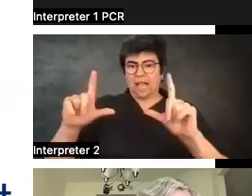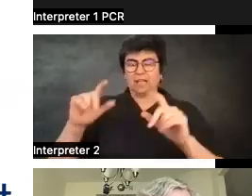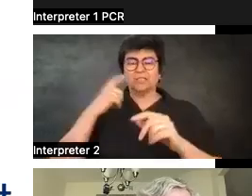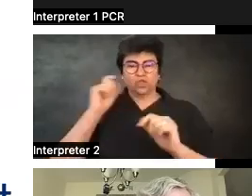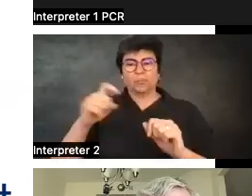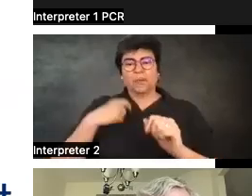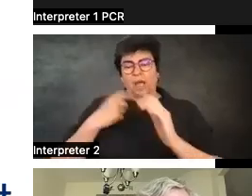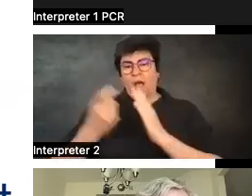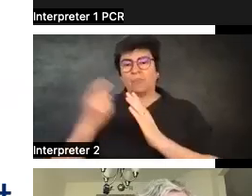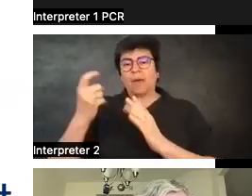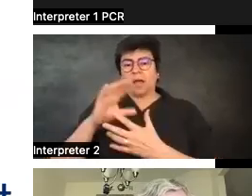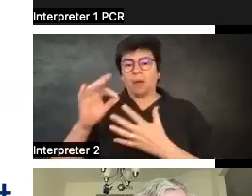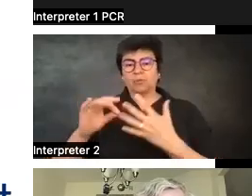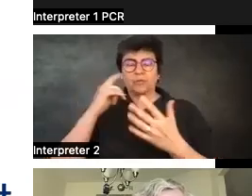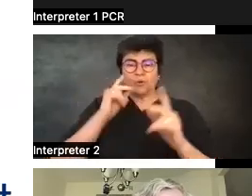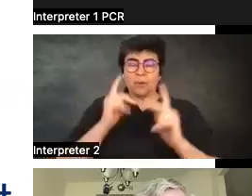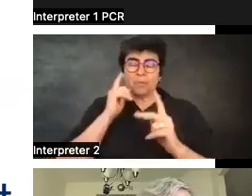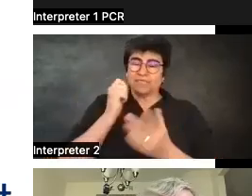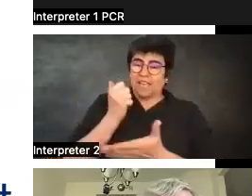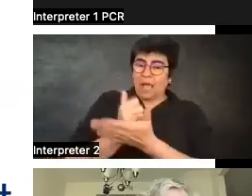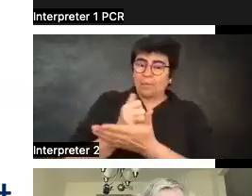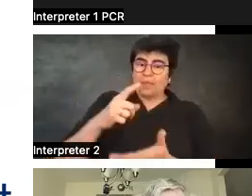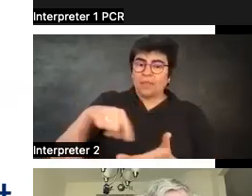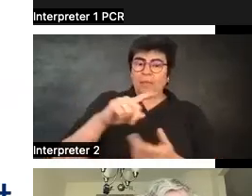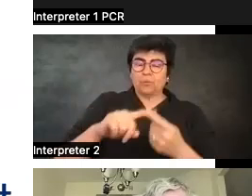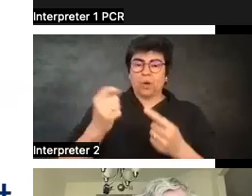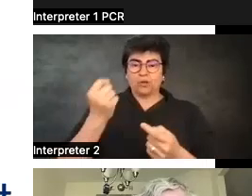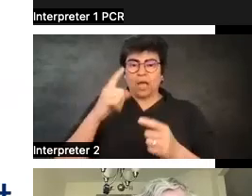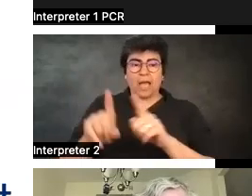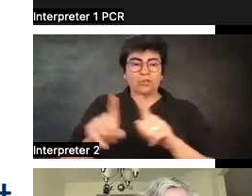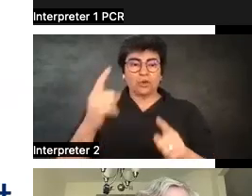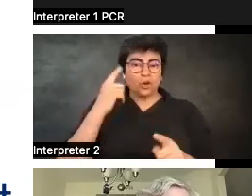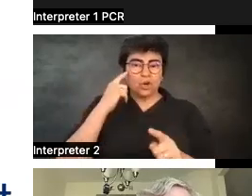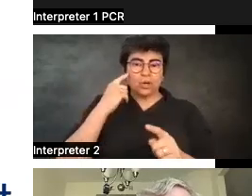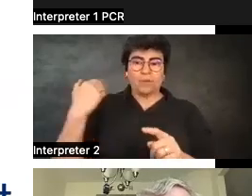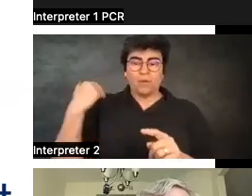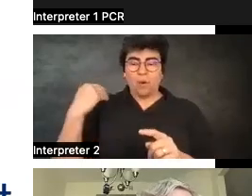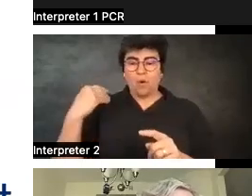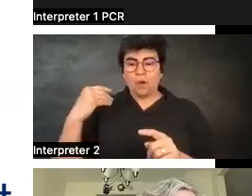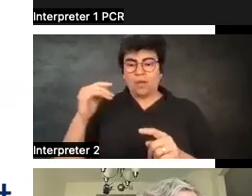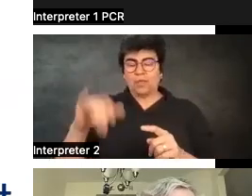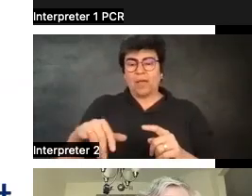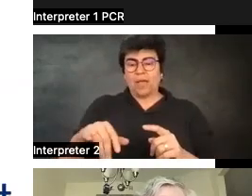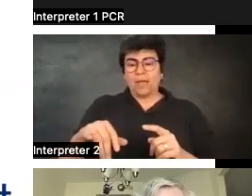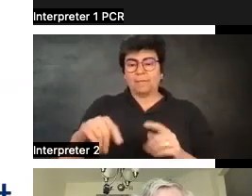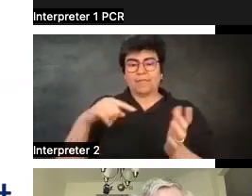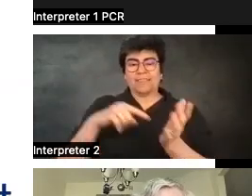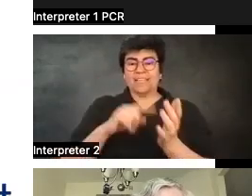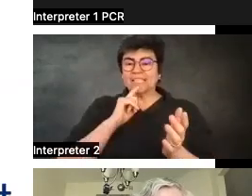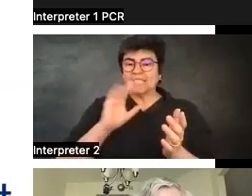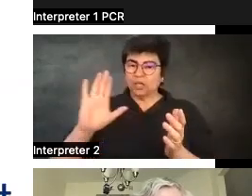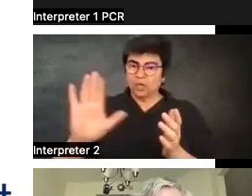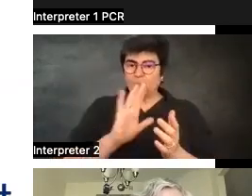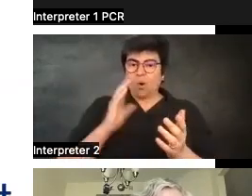option for people, because it helps them to understand, as you heard much earlier, that this is your